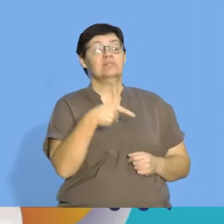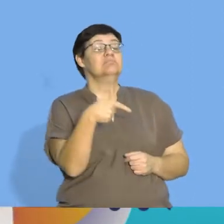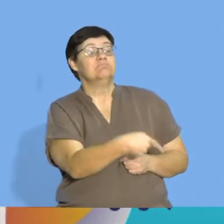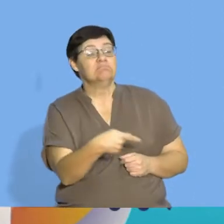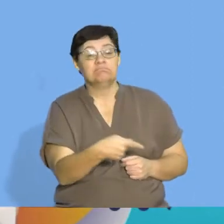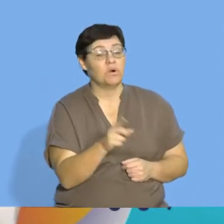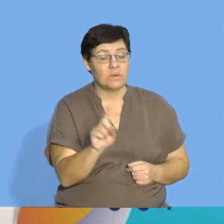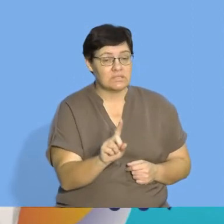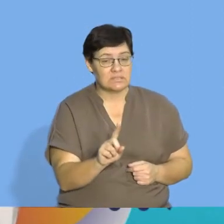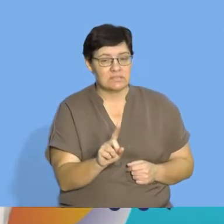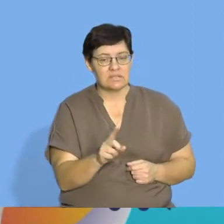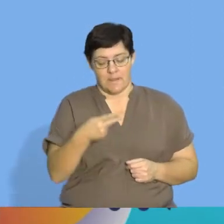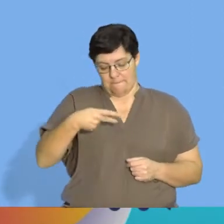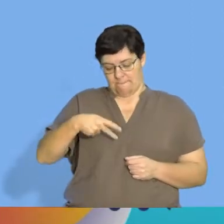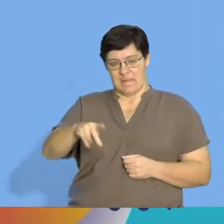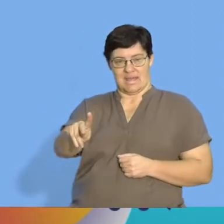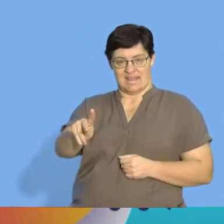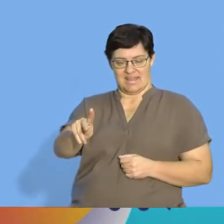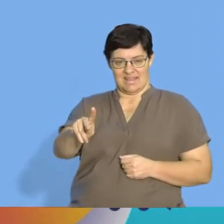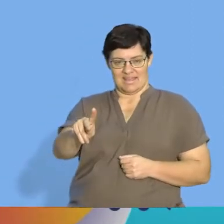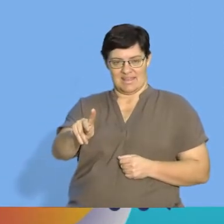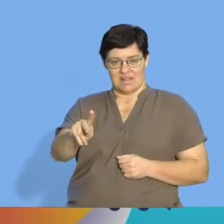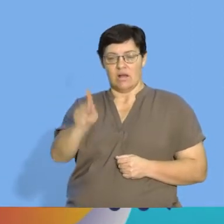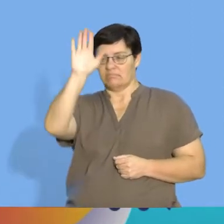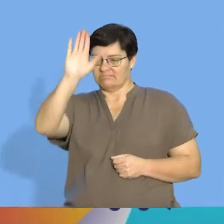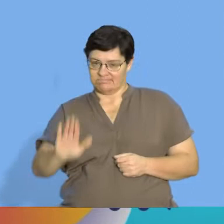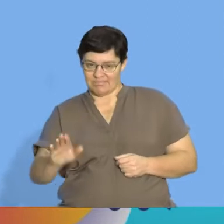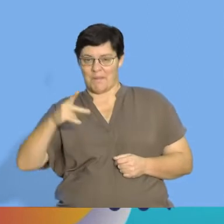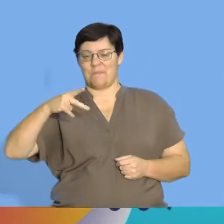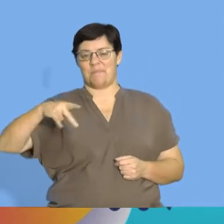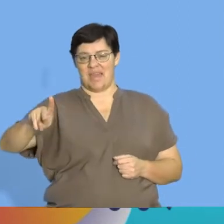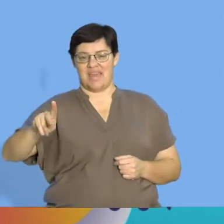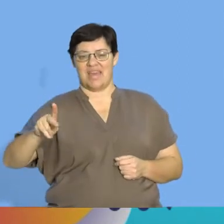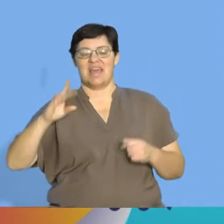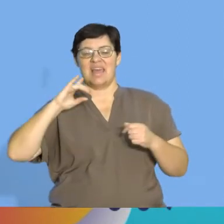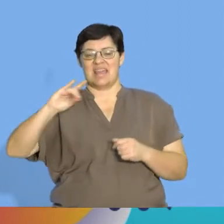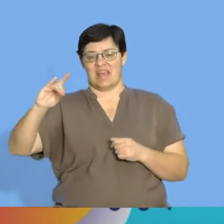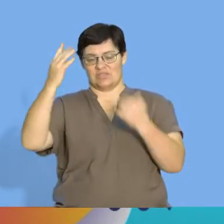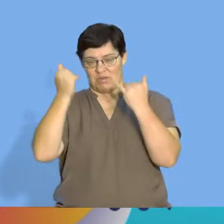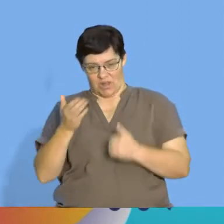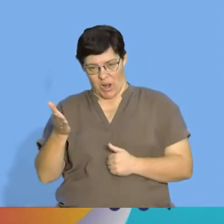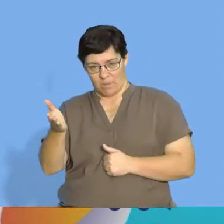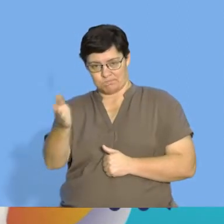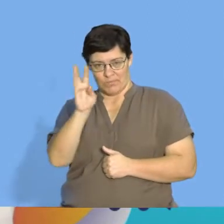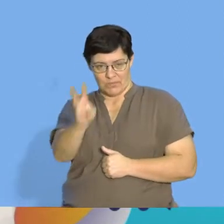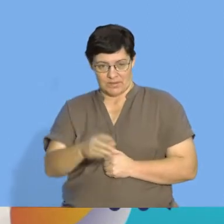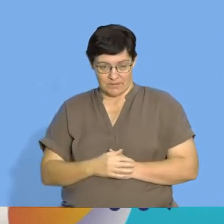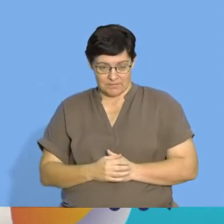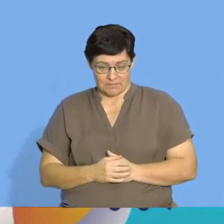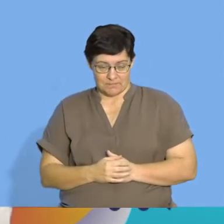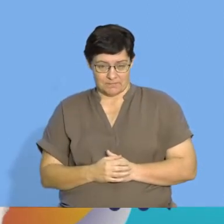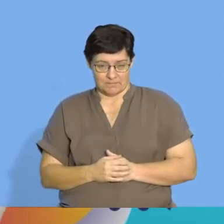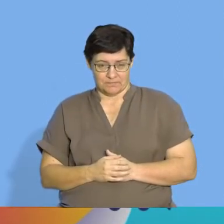Therefore, that is regarded as a payment and will appear under the payment section of my cash budget.